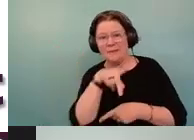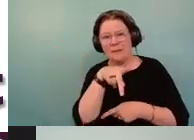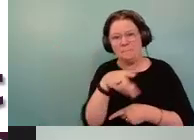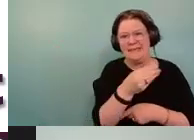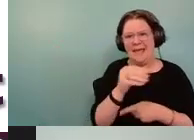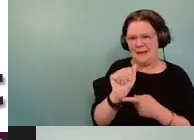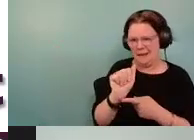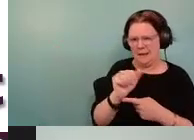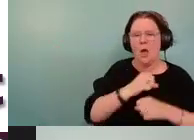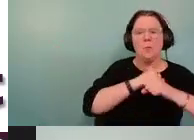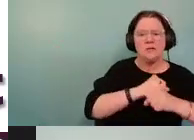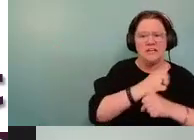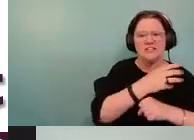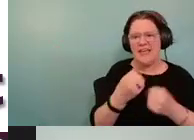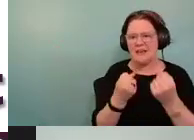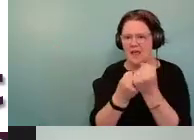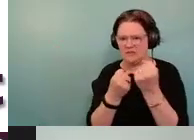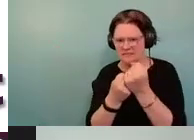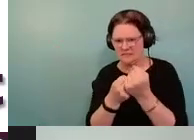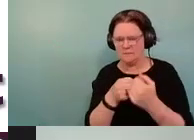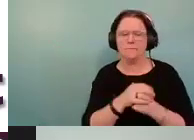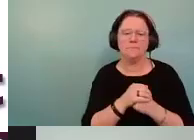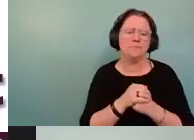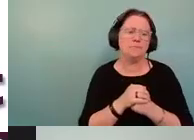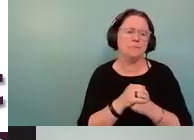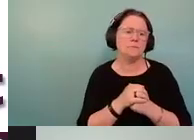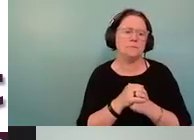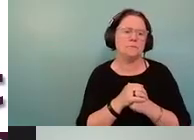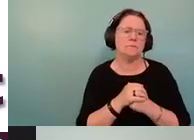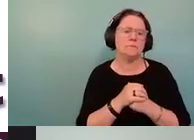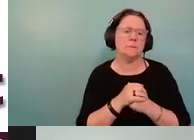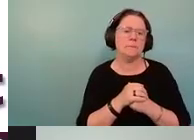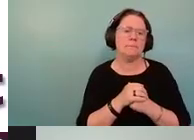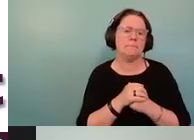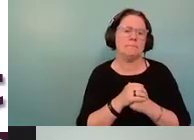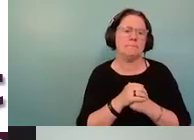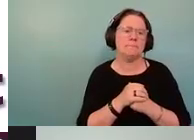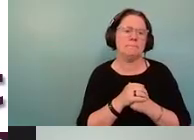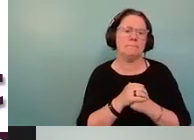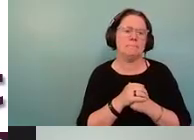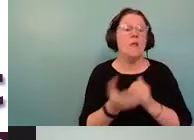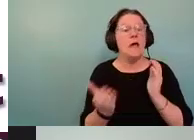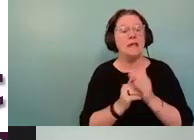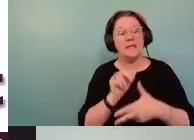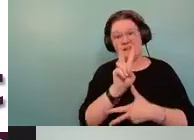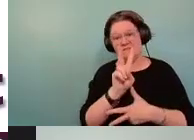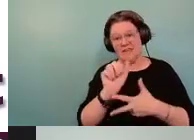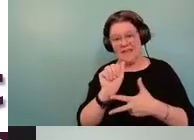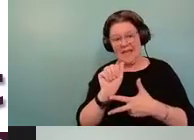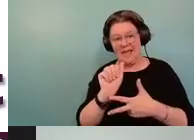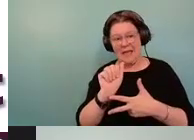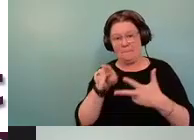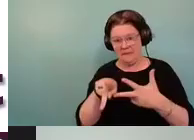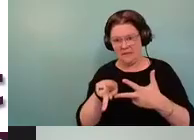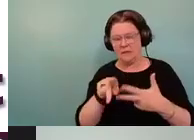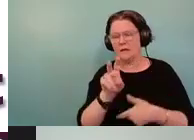which is Protection and Advocacy Agency. So specifically, Victim Advocacy Program, which is the program that I work in,